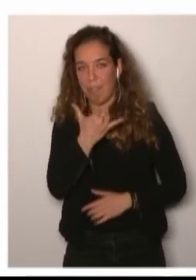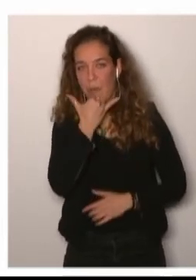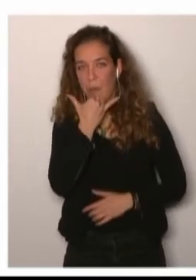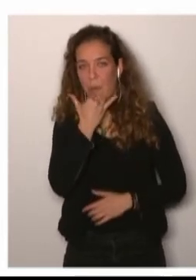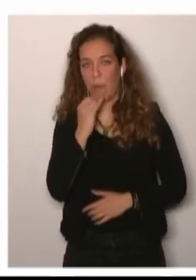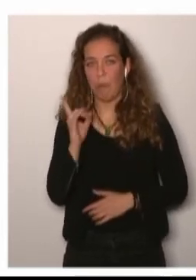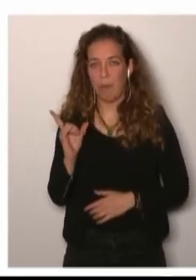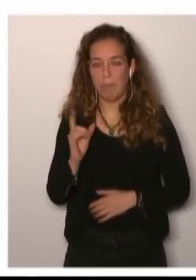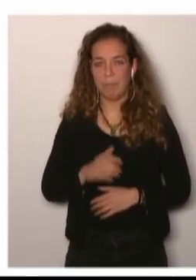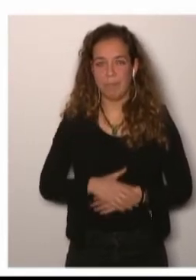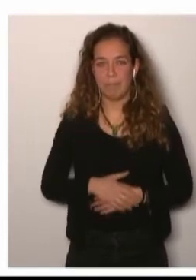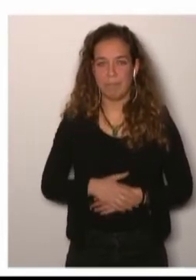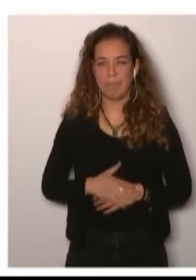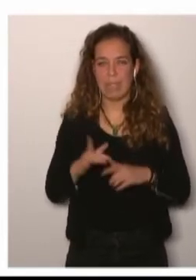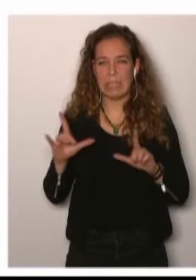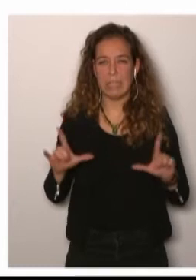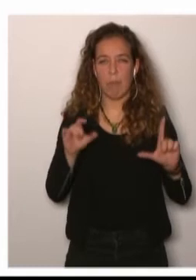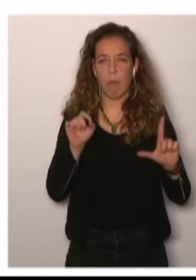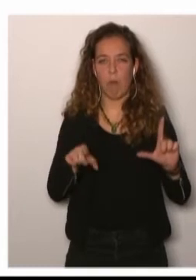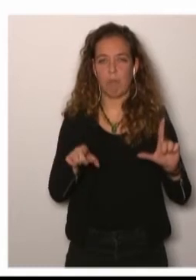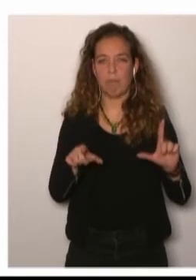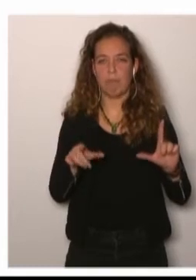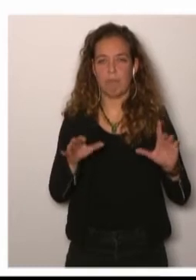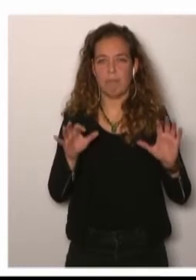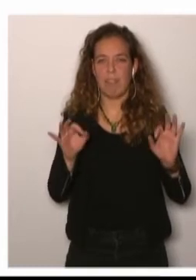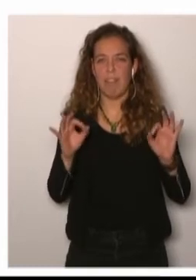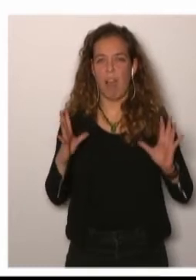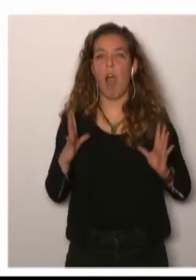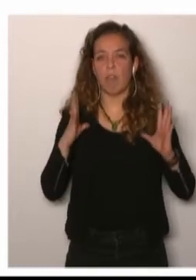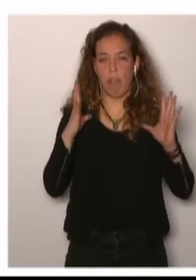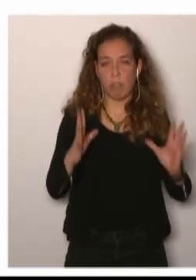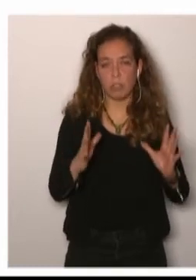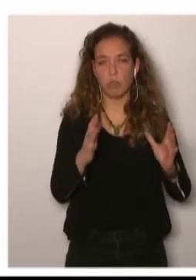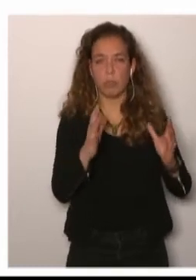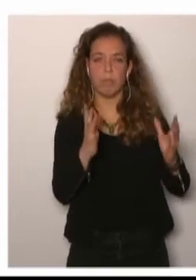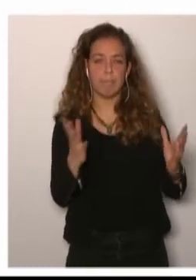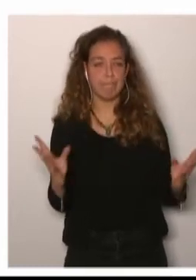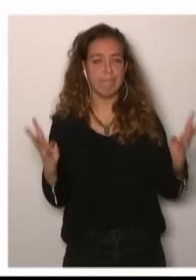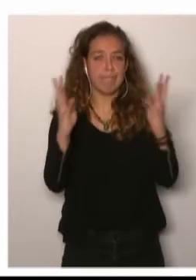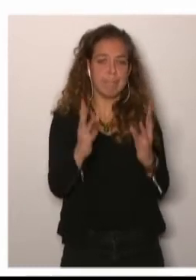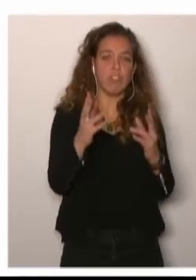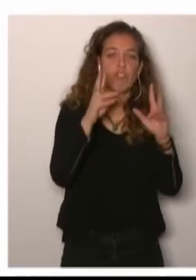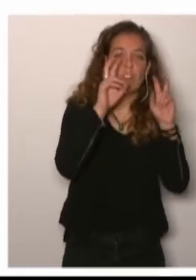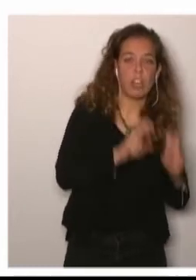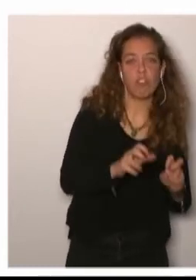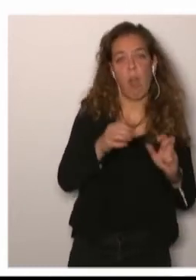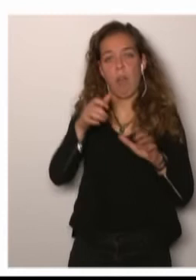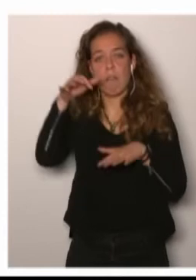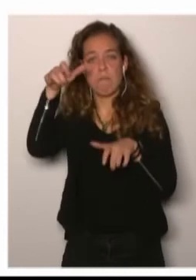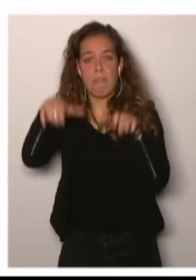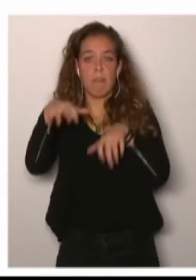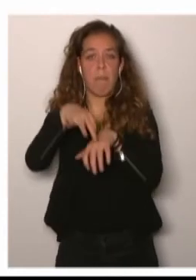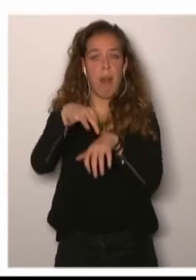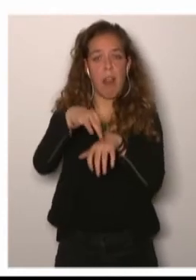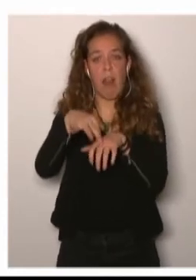clinicians. But with that, I would like to thank you all very much for the attention and look forward to the